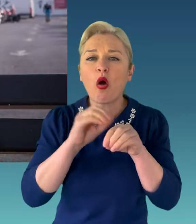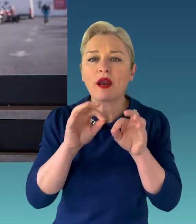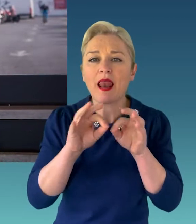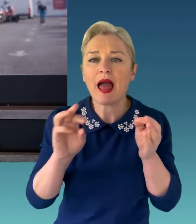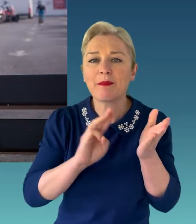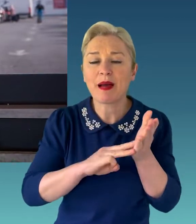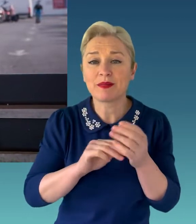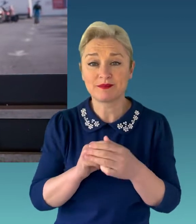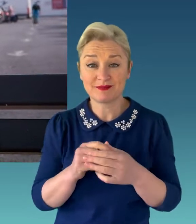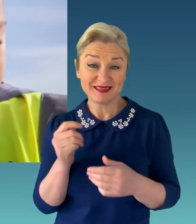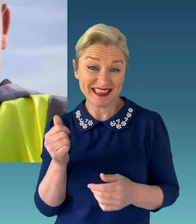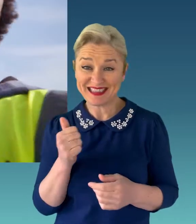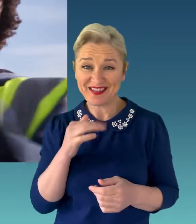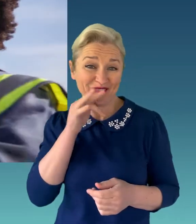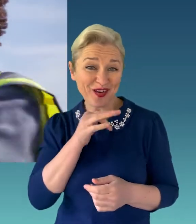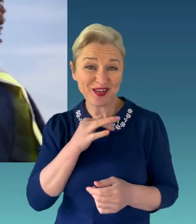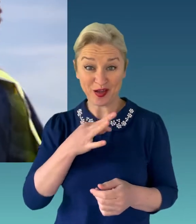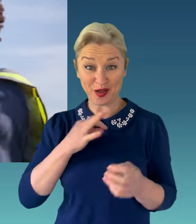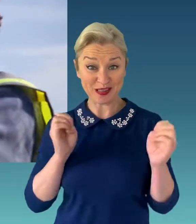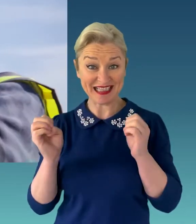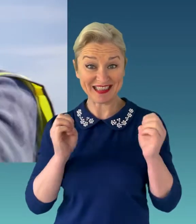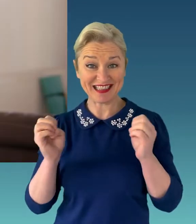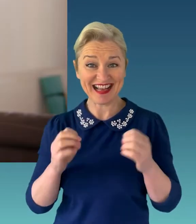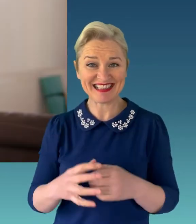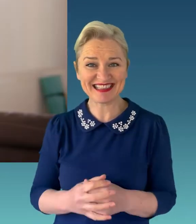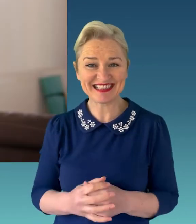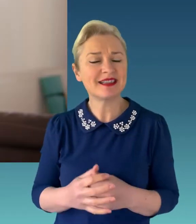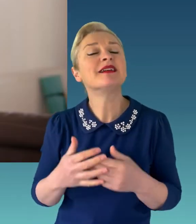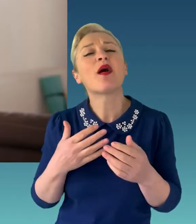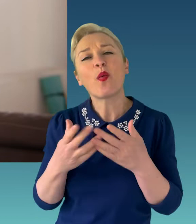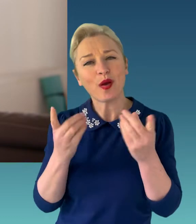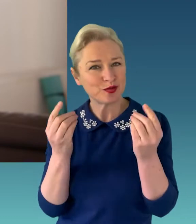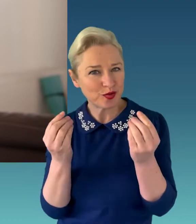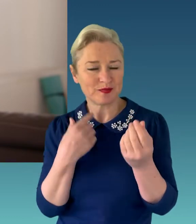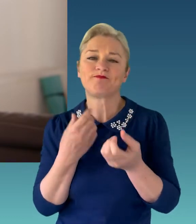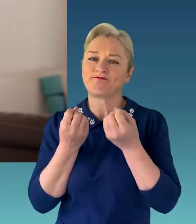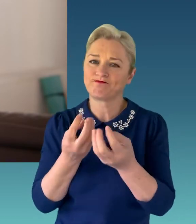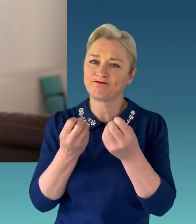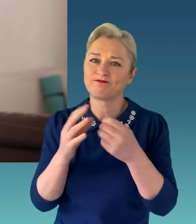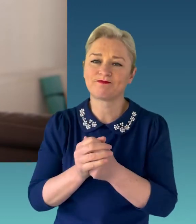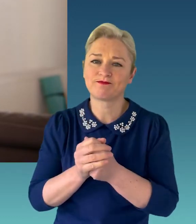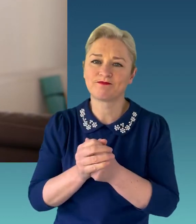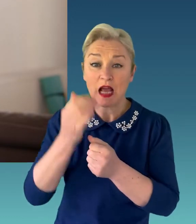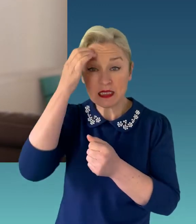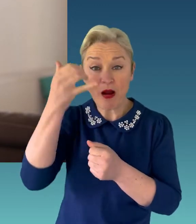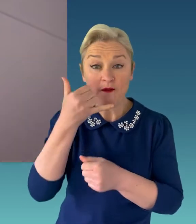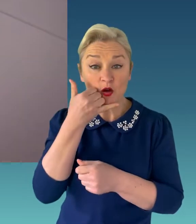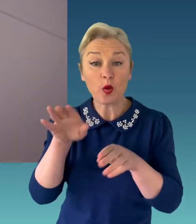fun, and good exercise. Proud of you. So what do you have to do? Well, all you need is a smartphone with a